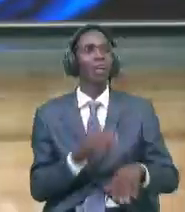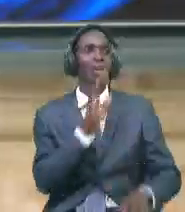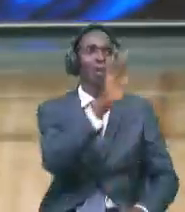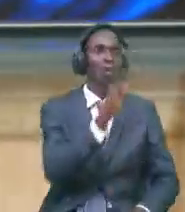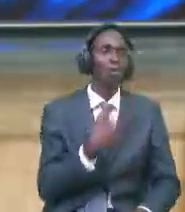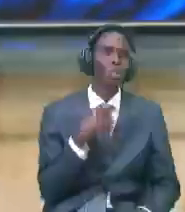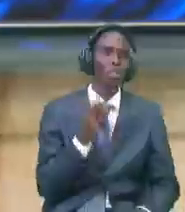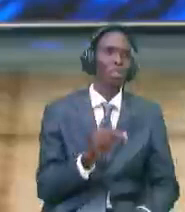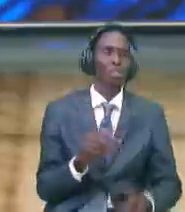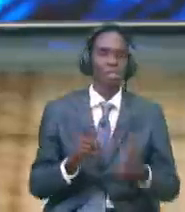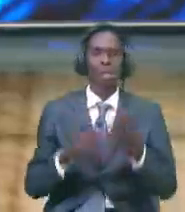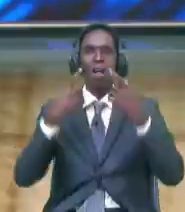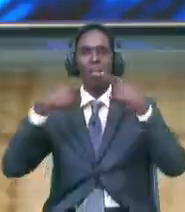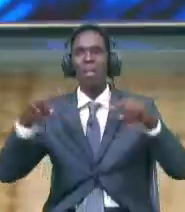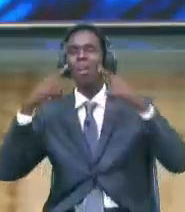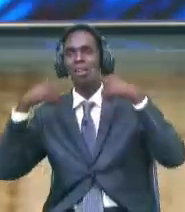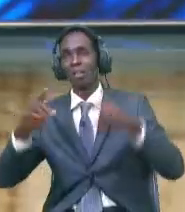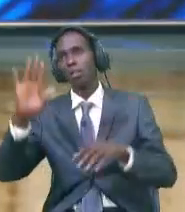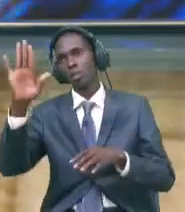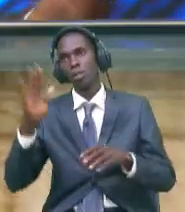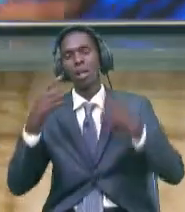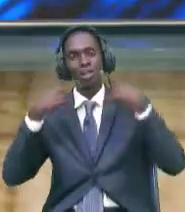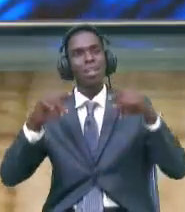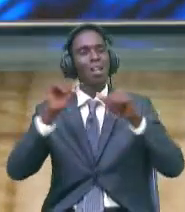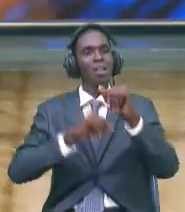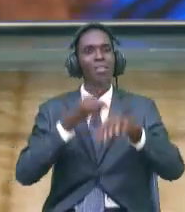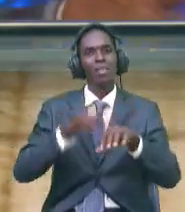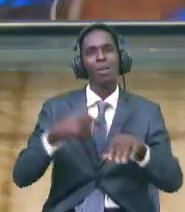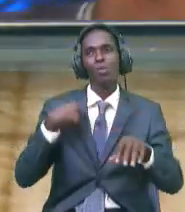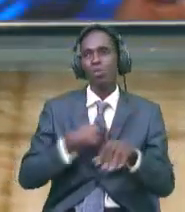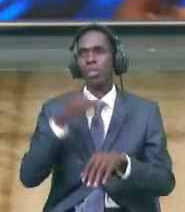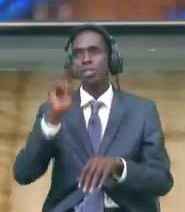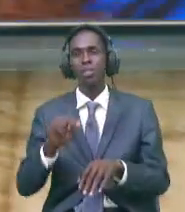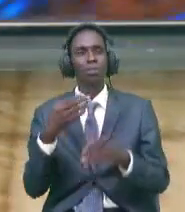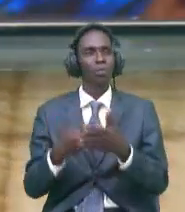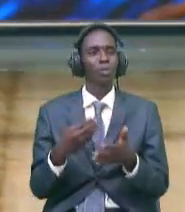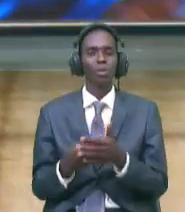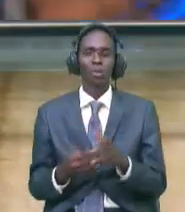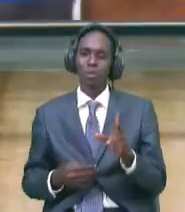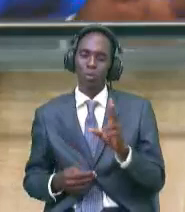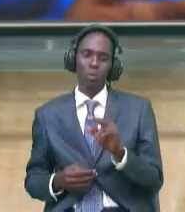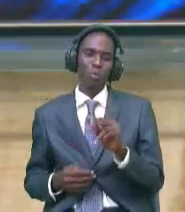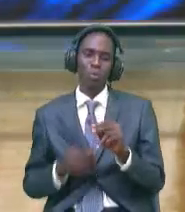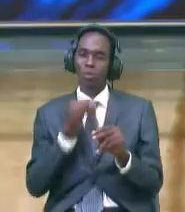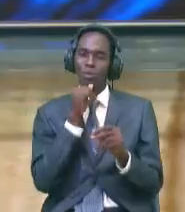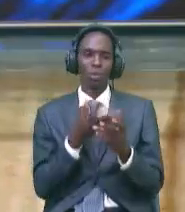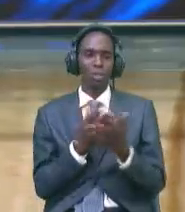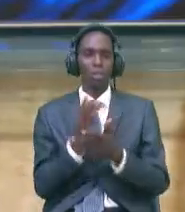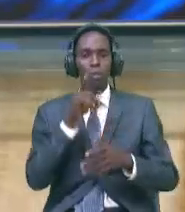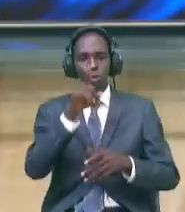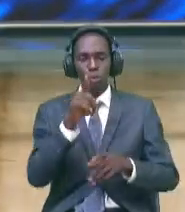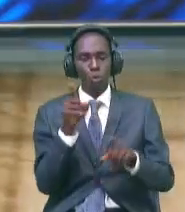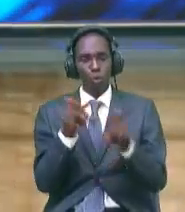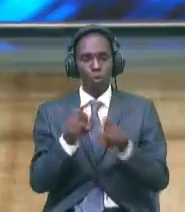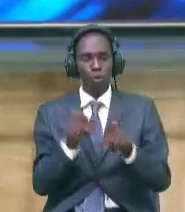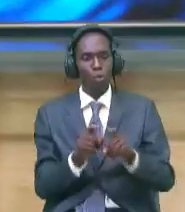we need this now, we'll make an announcement, make an announcement. Every time you lay by yourself, you lay in store, you lay apart, what you